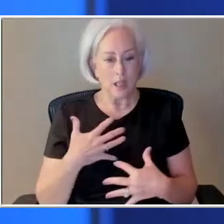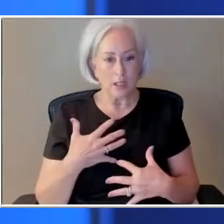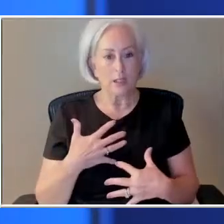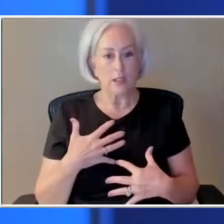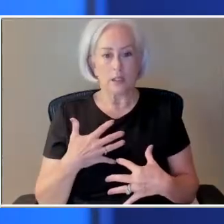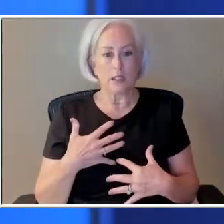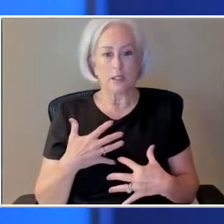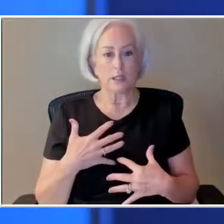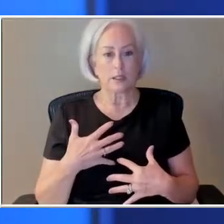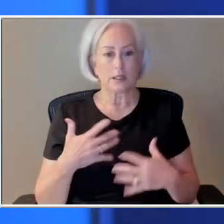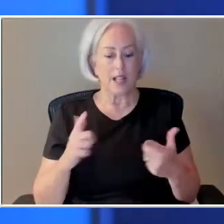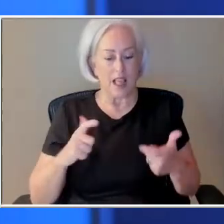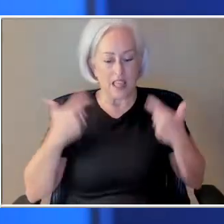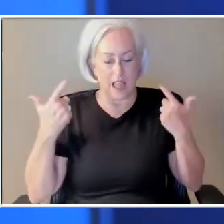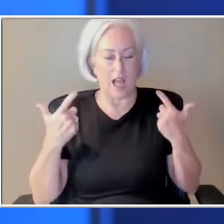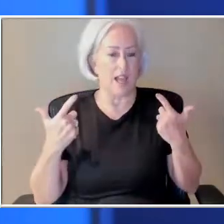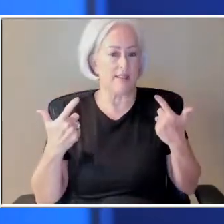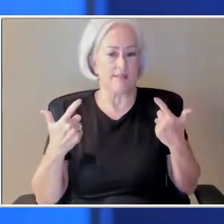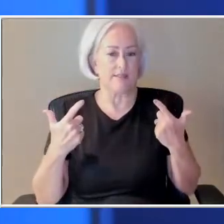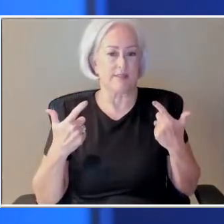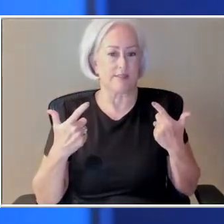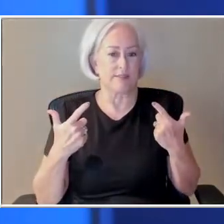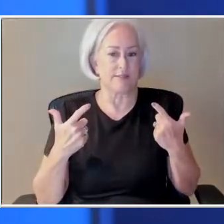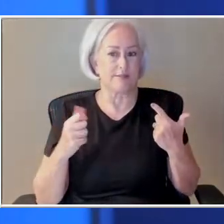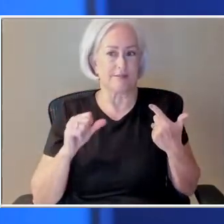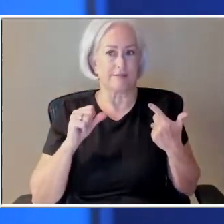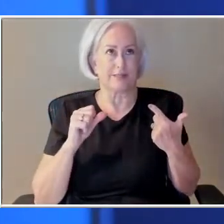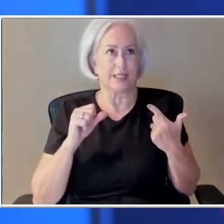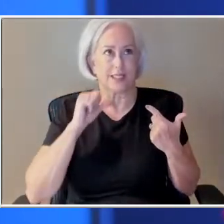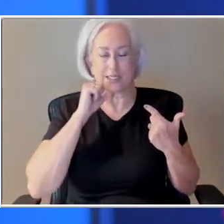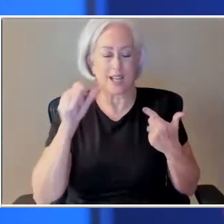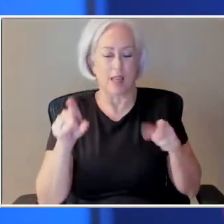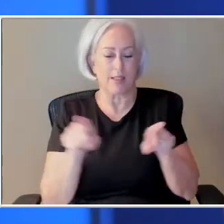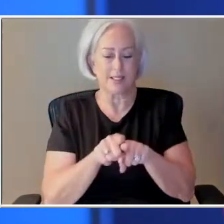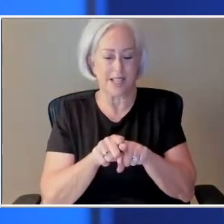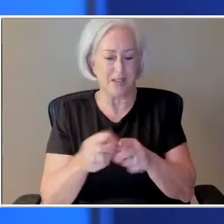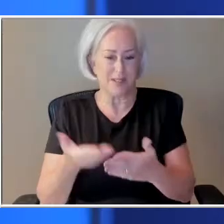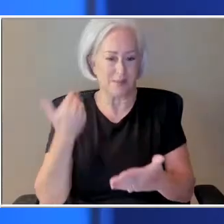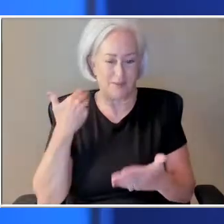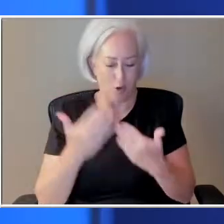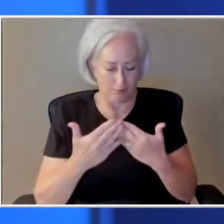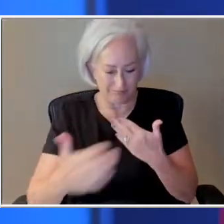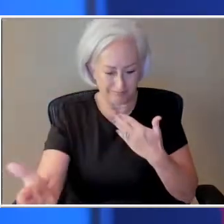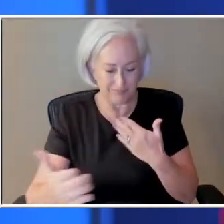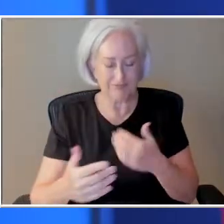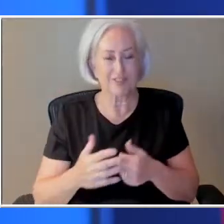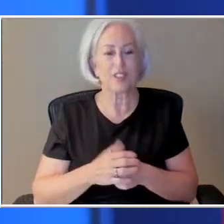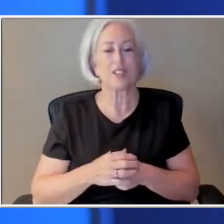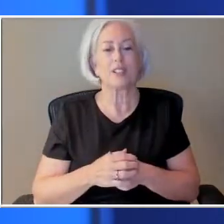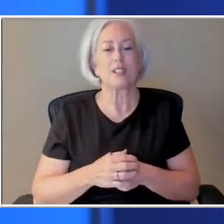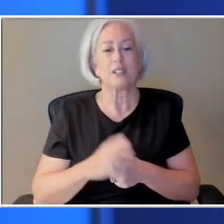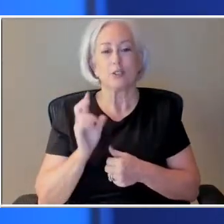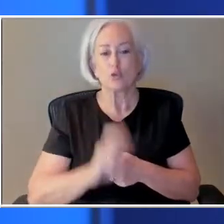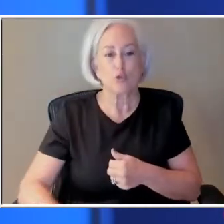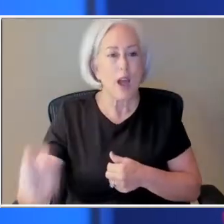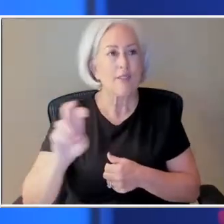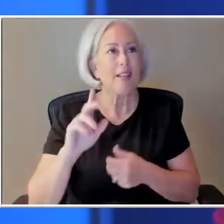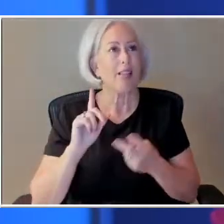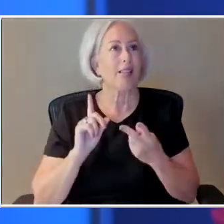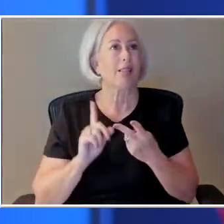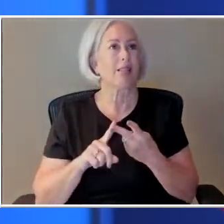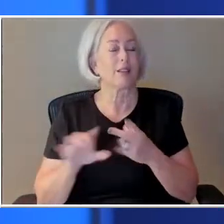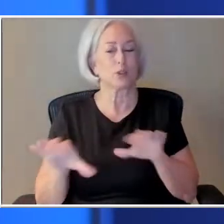their lives are not going to be anything like it was before. Like travel and doing things